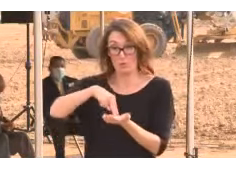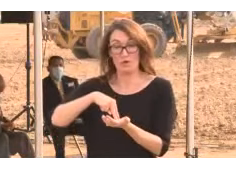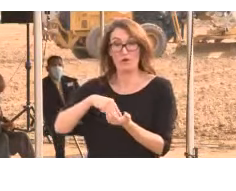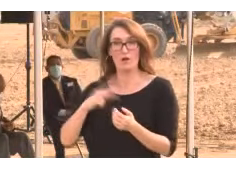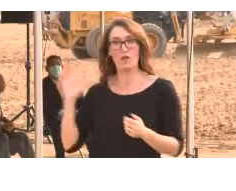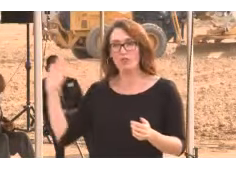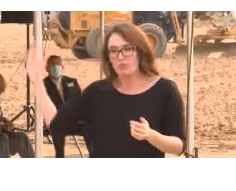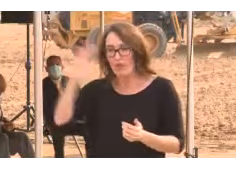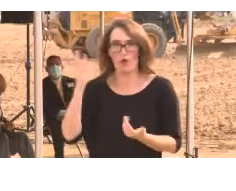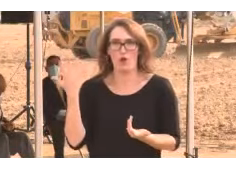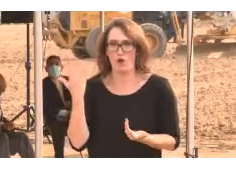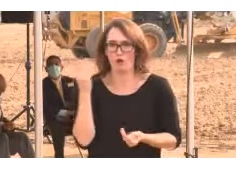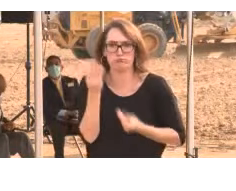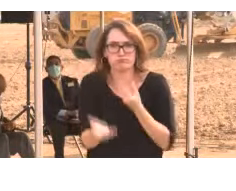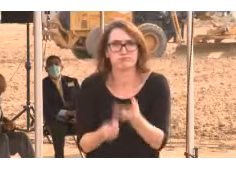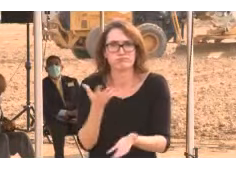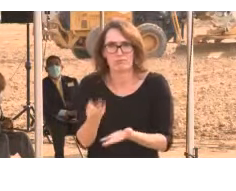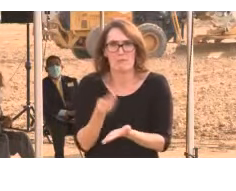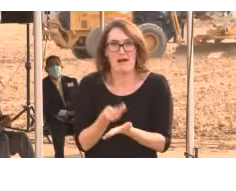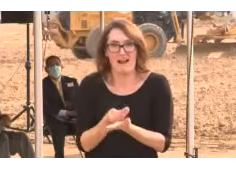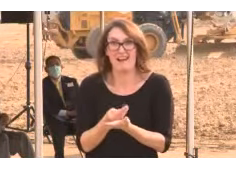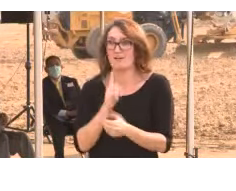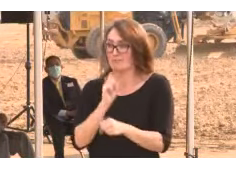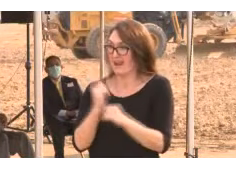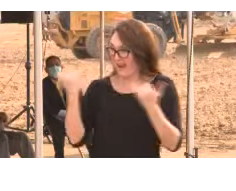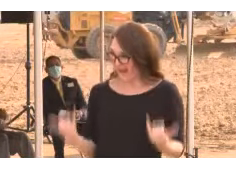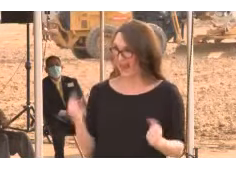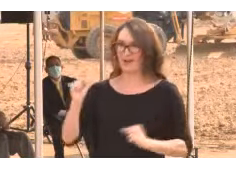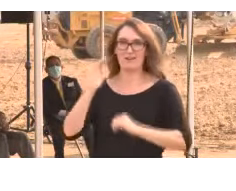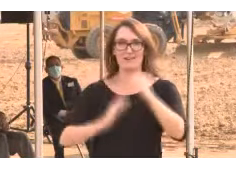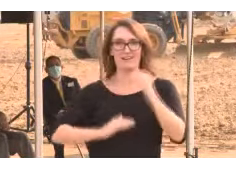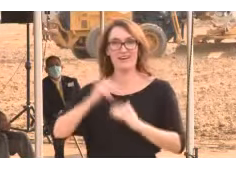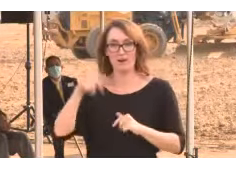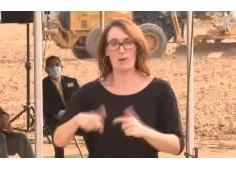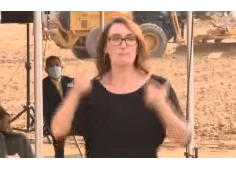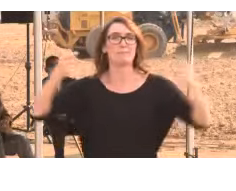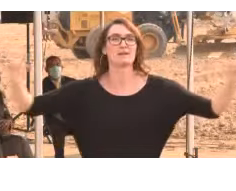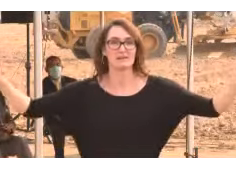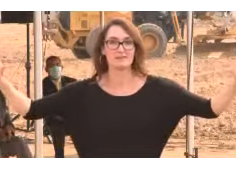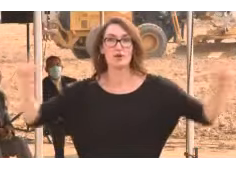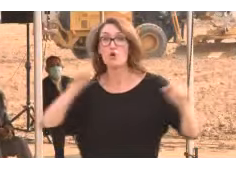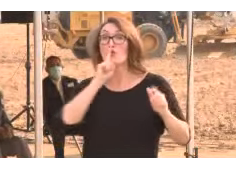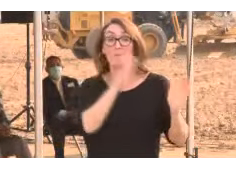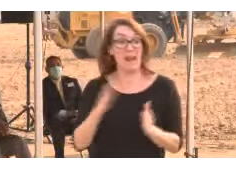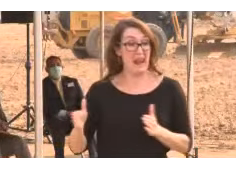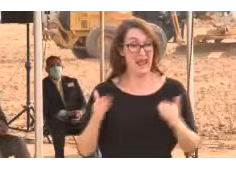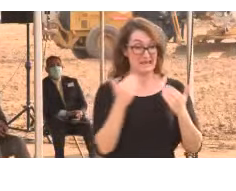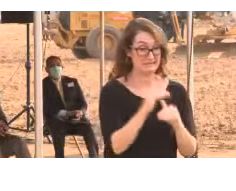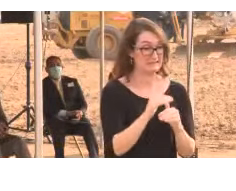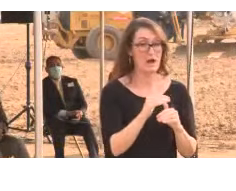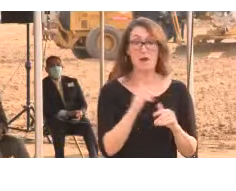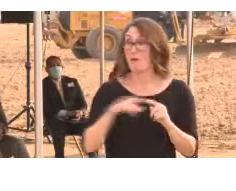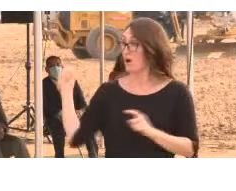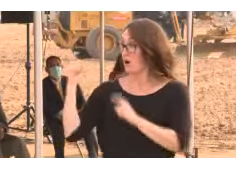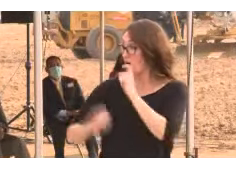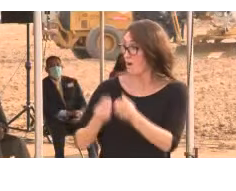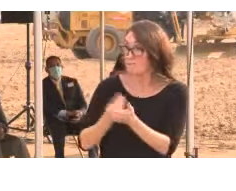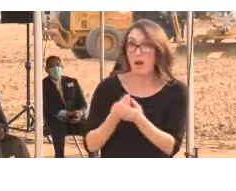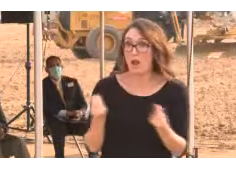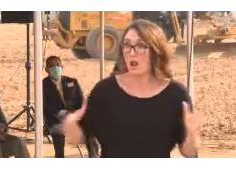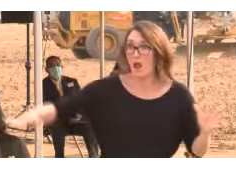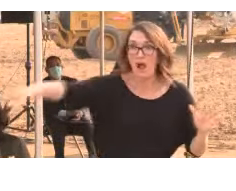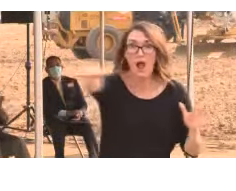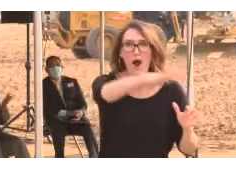their generosity. So now we can construct a campus on a much larger footprint than we ever imagined.